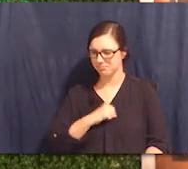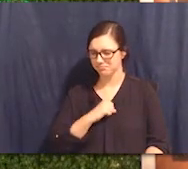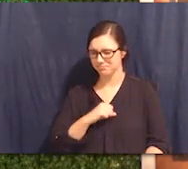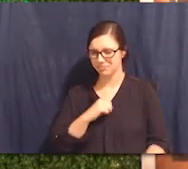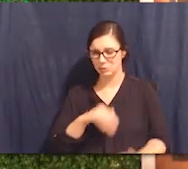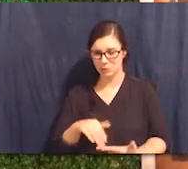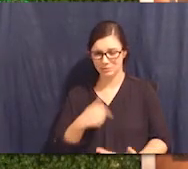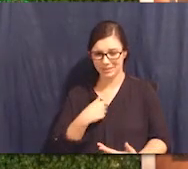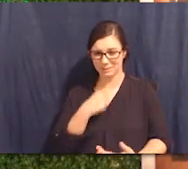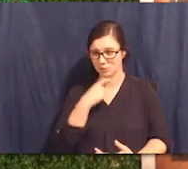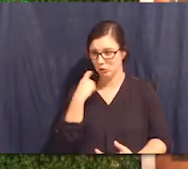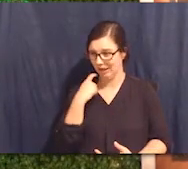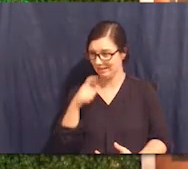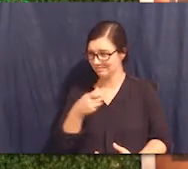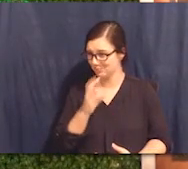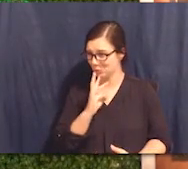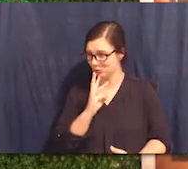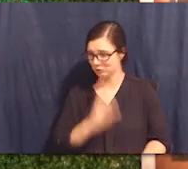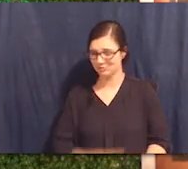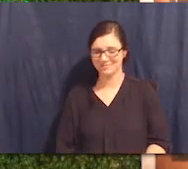Excuse me, I am very dry.